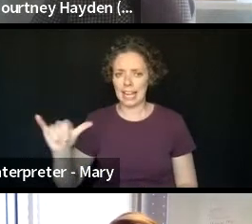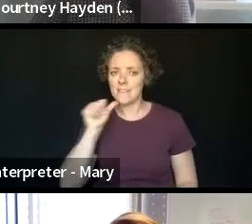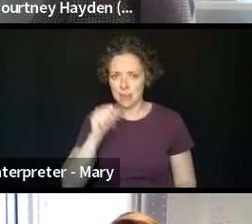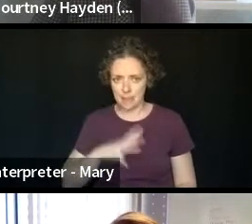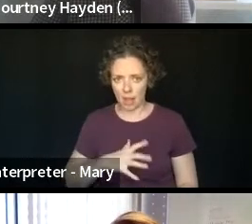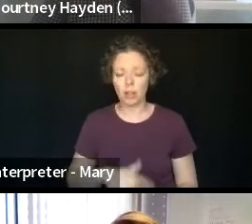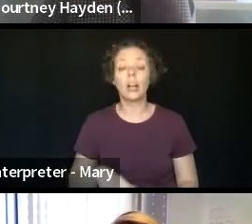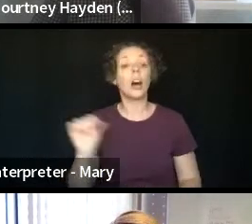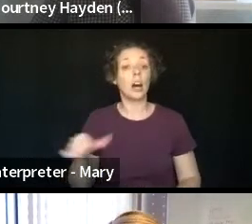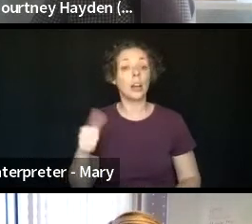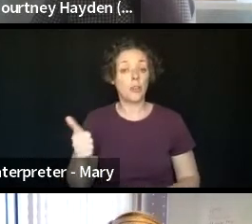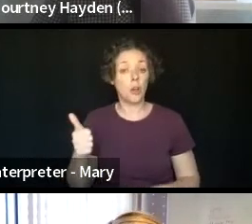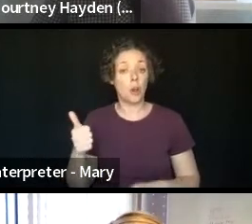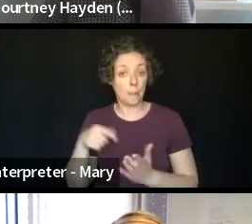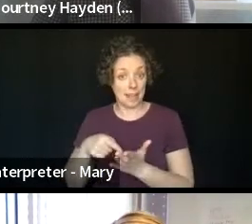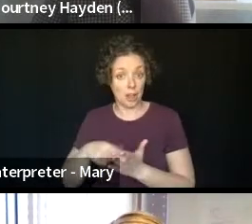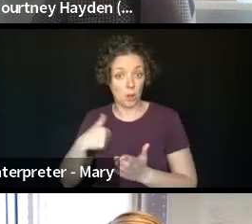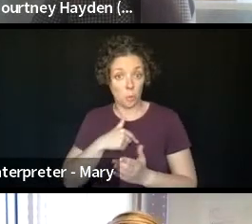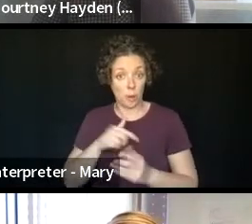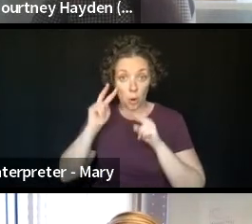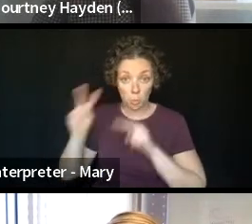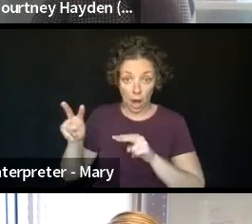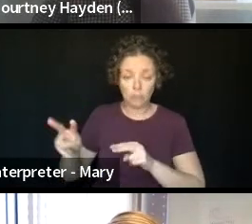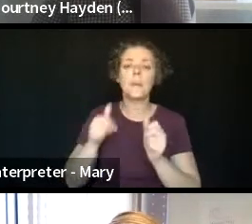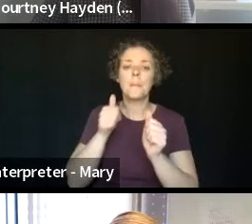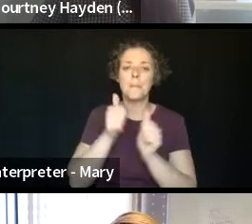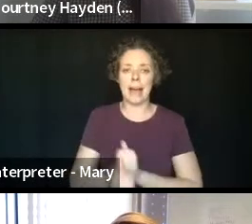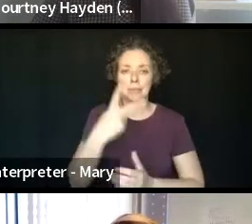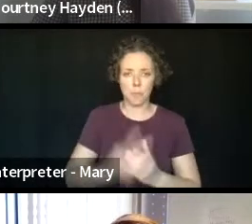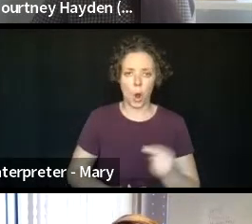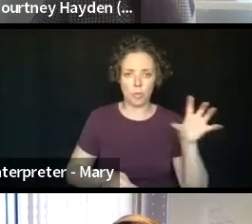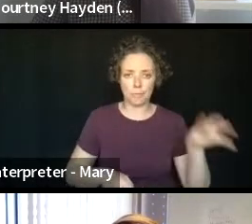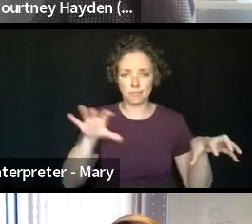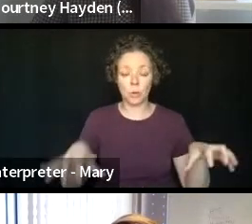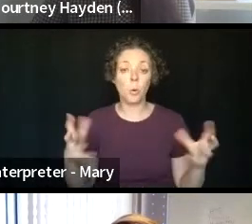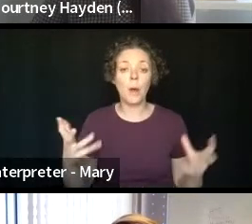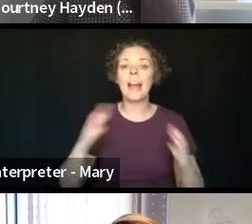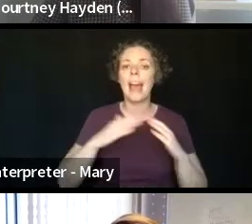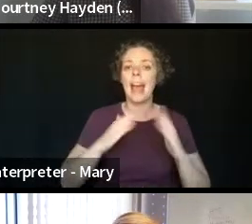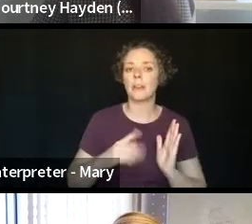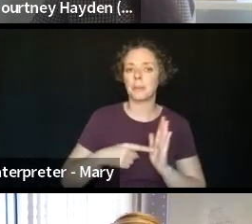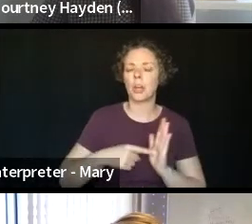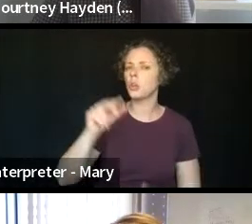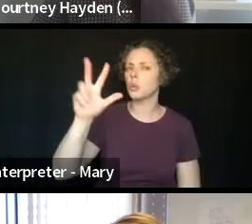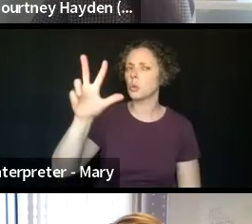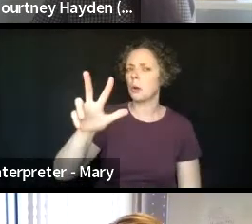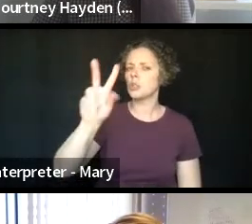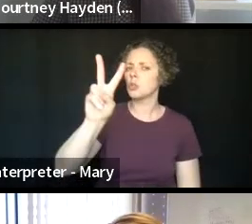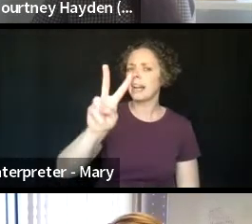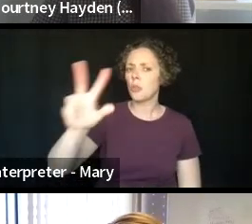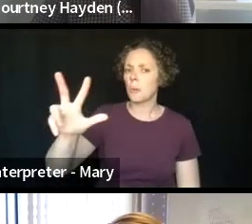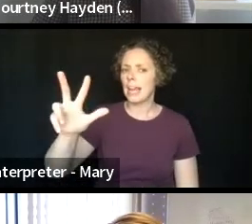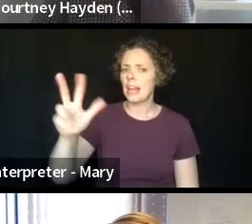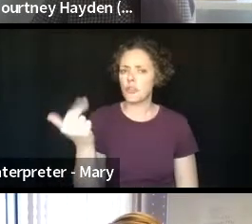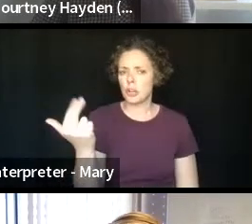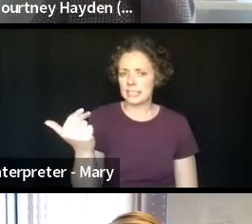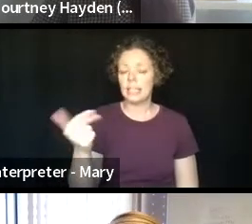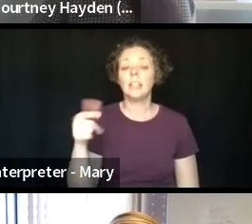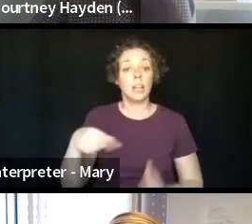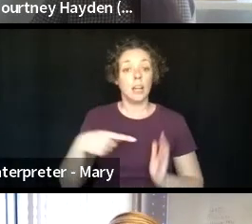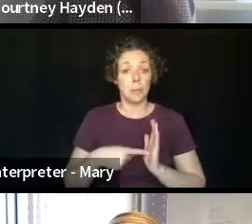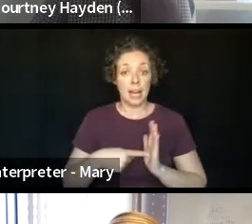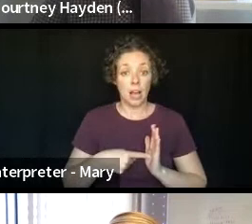watching and that has passed both chambers is House Bill 2313. This is a